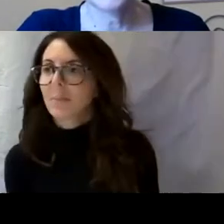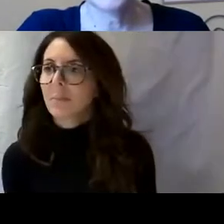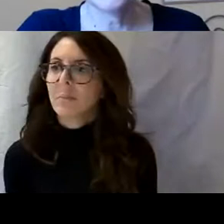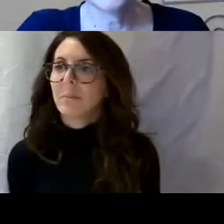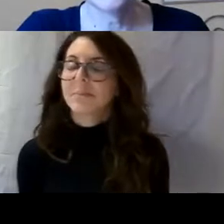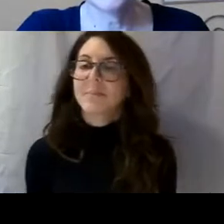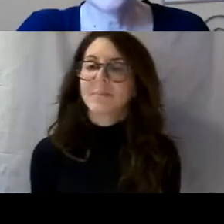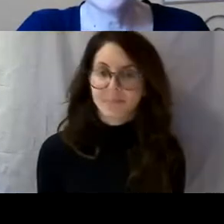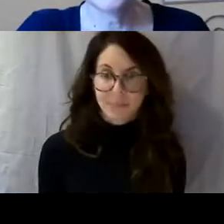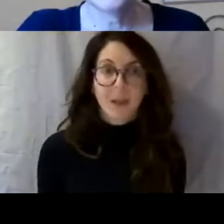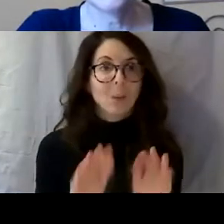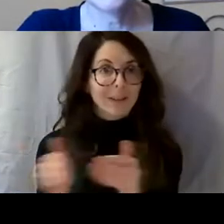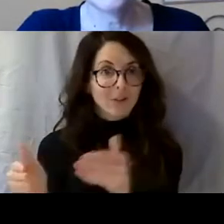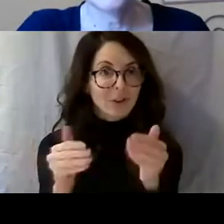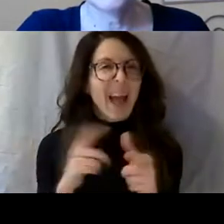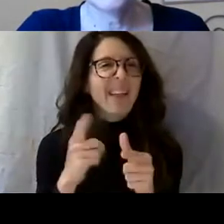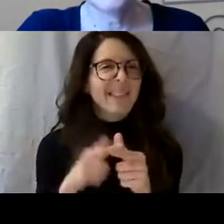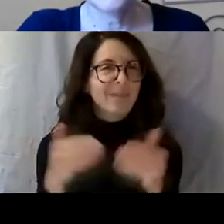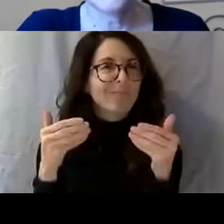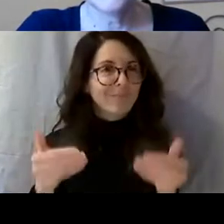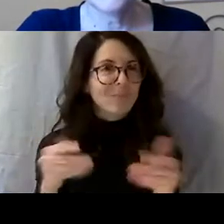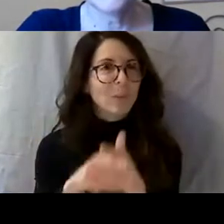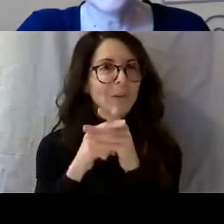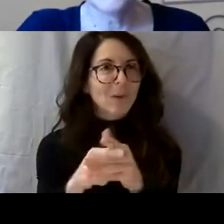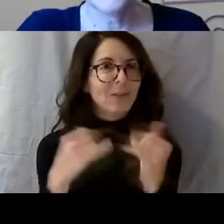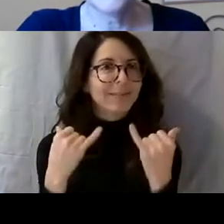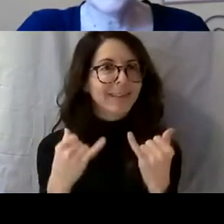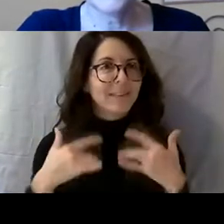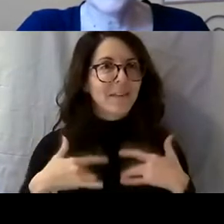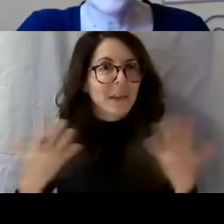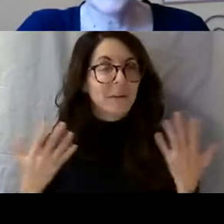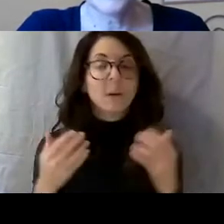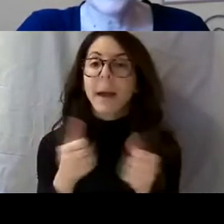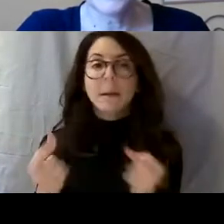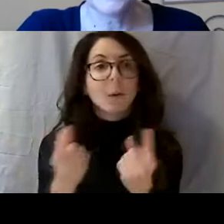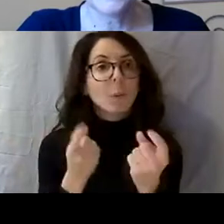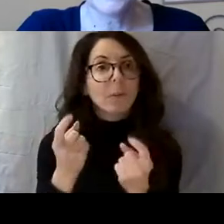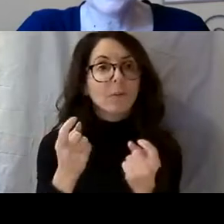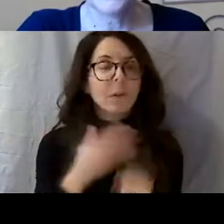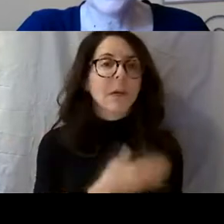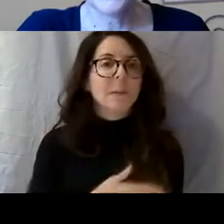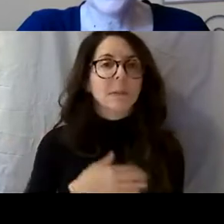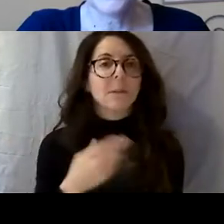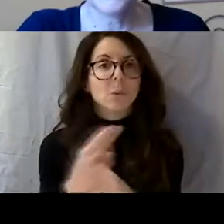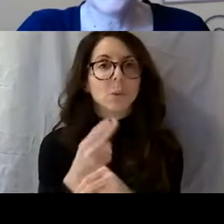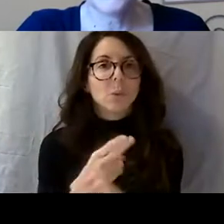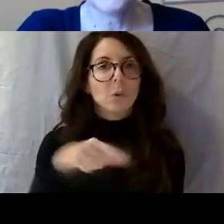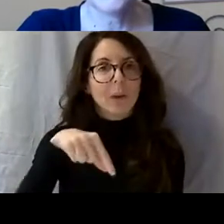introductory remarks, we'll proceed with today's session. If you have a question for our presenters, please use the Q&A